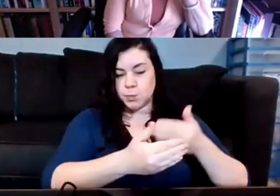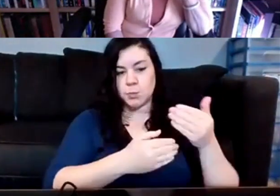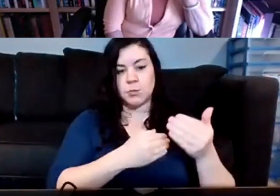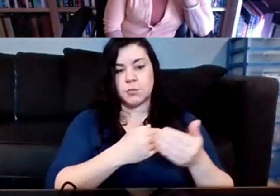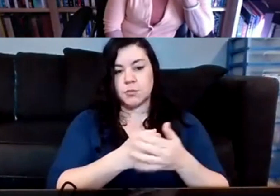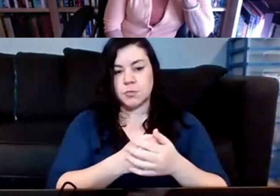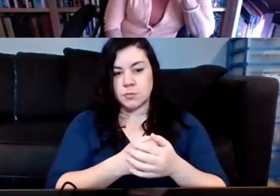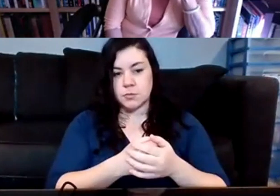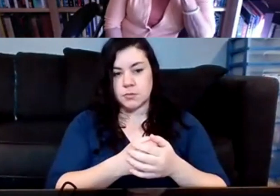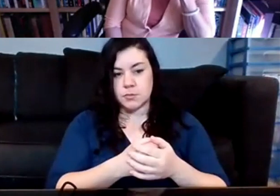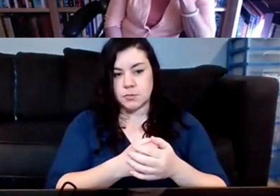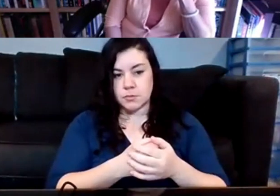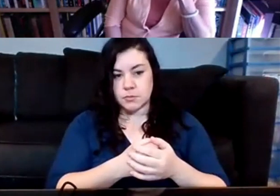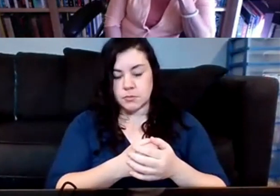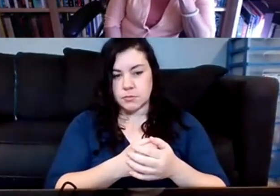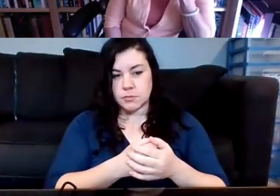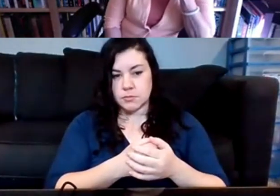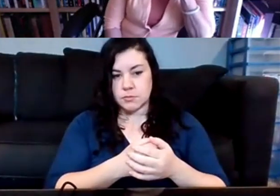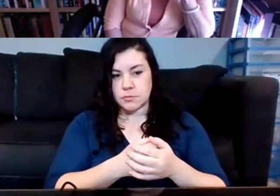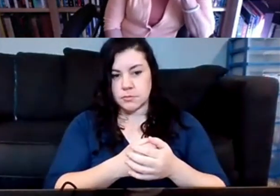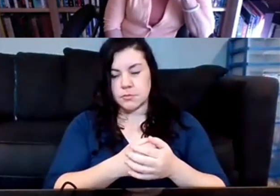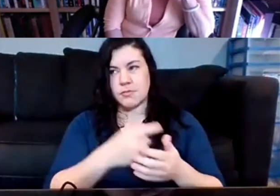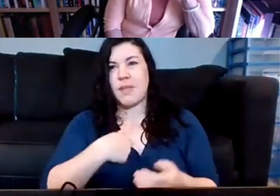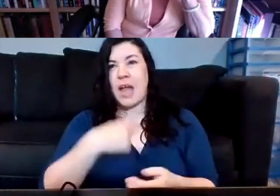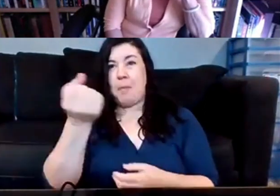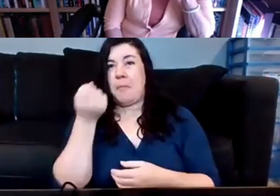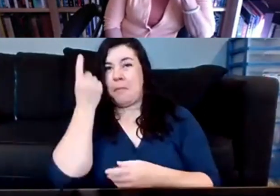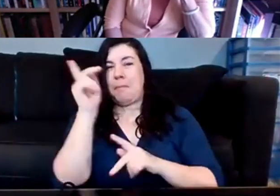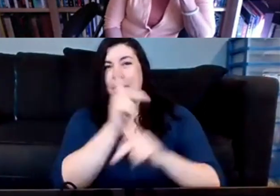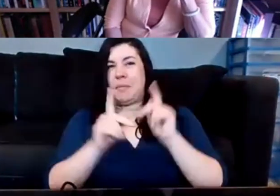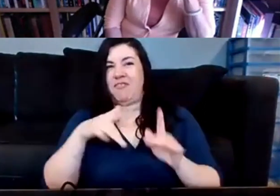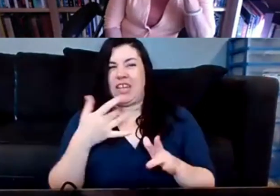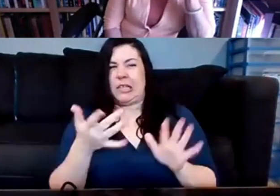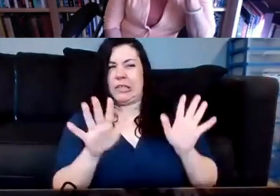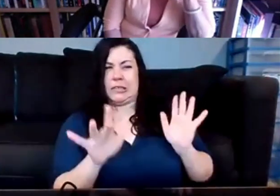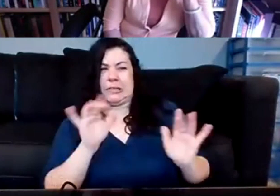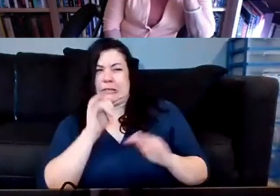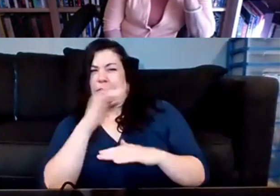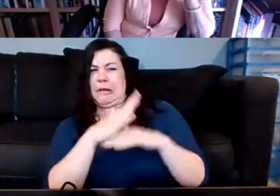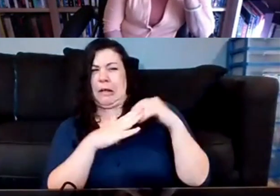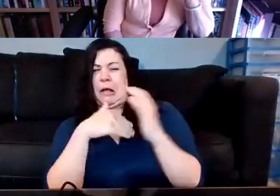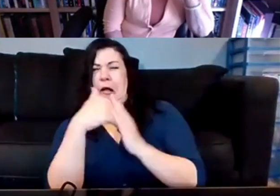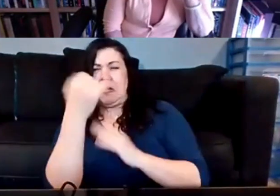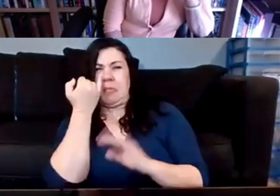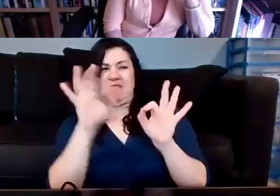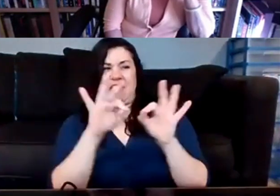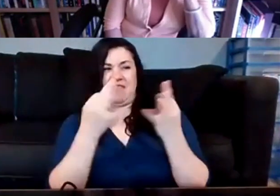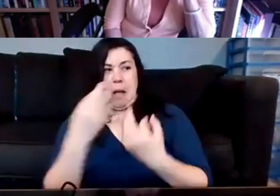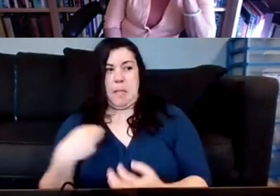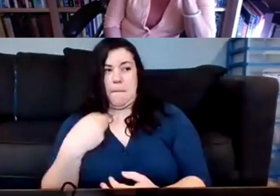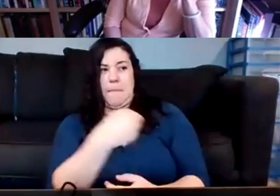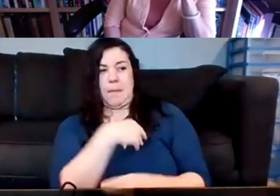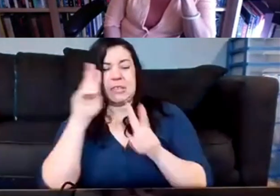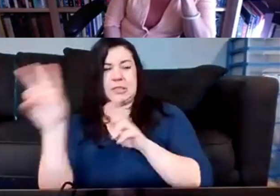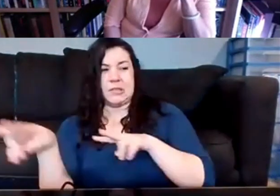I did sense or understood that there'd be some discomfort, the family member, and it quickly